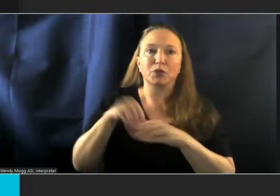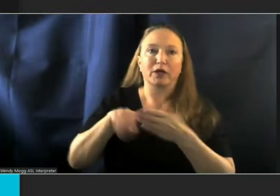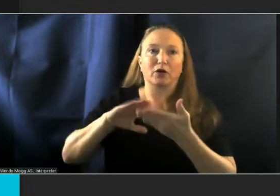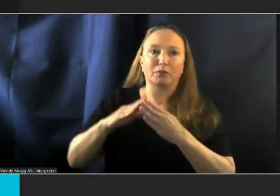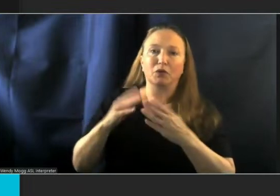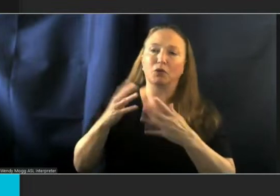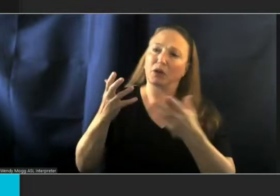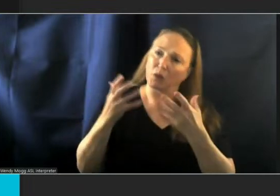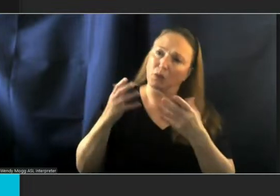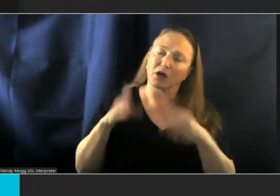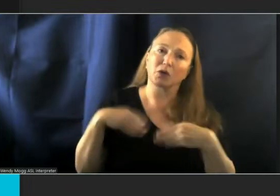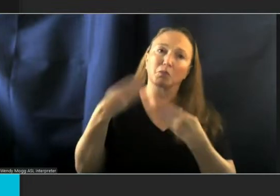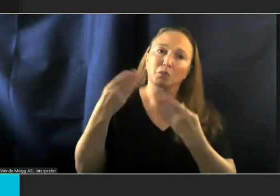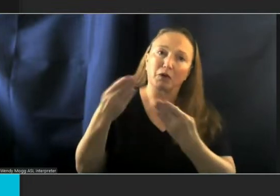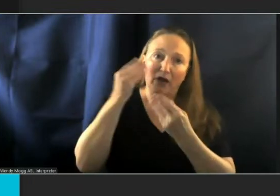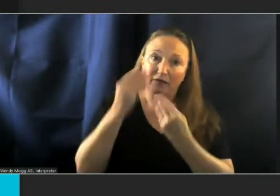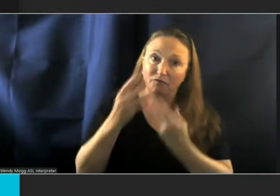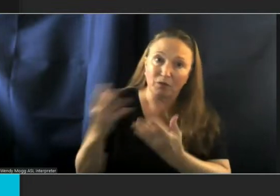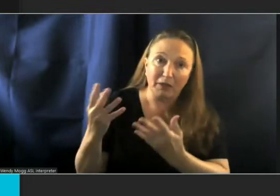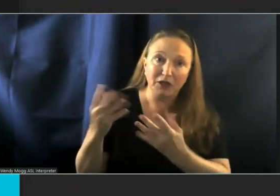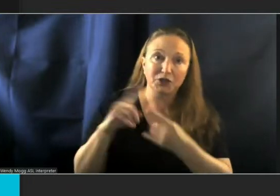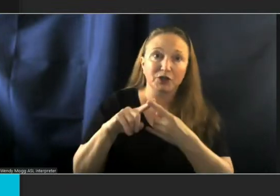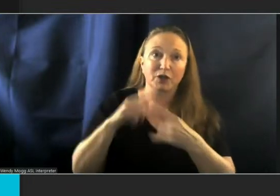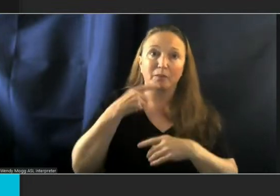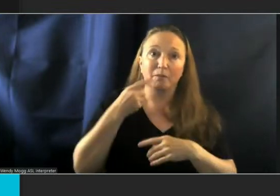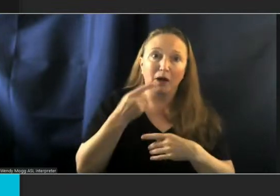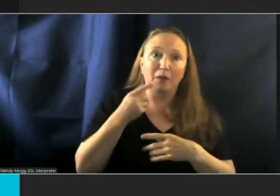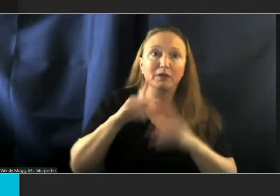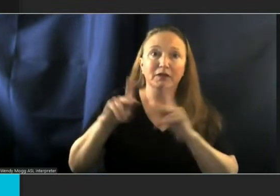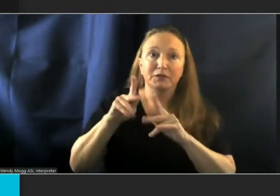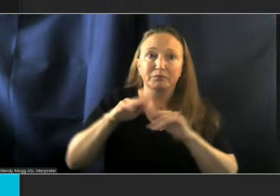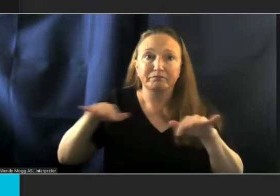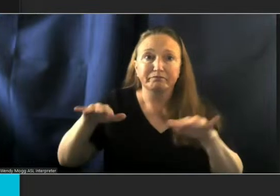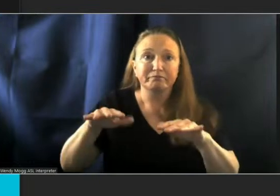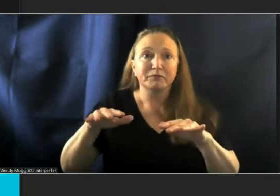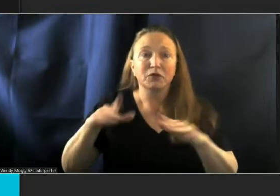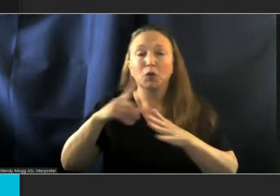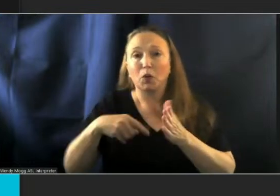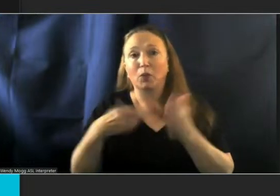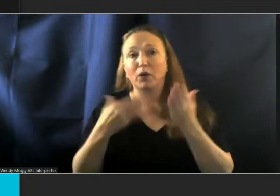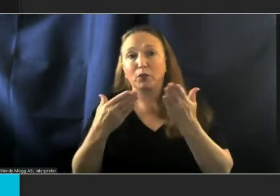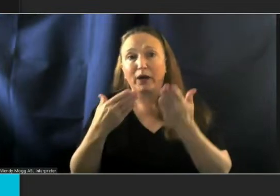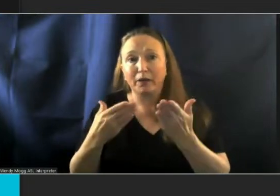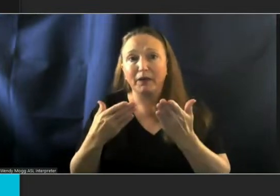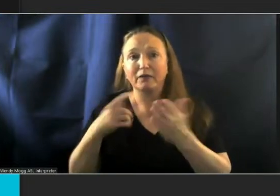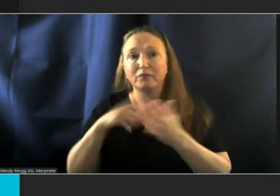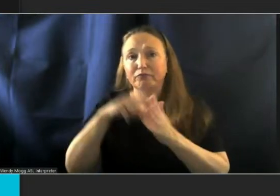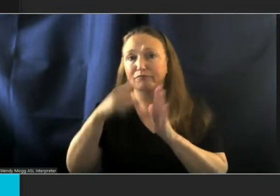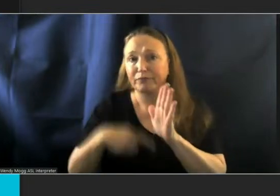provide information to the public and our recommendations. So at this time, the